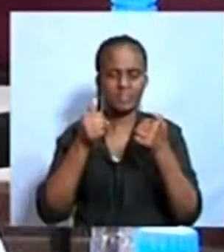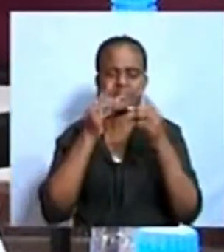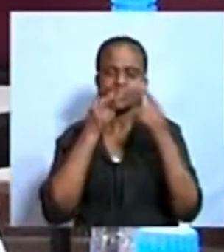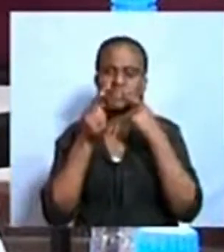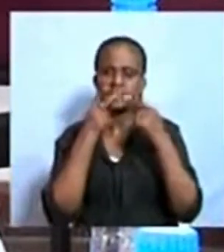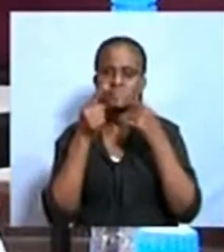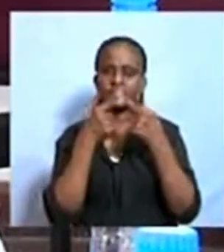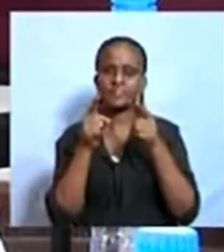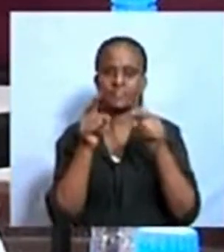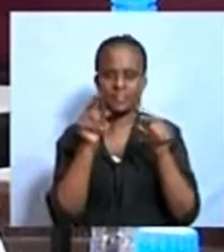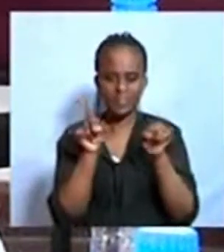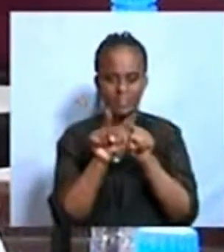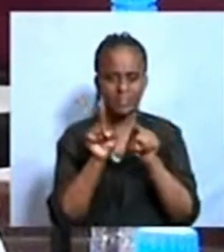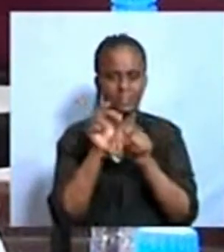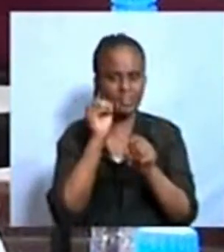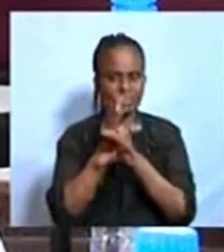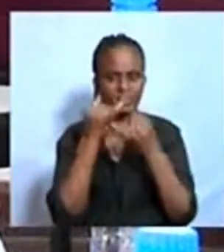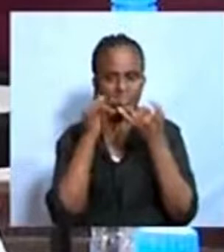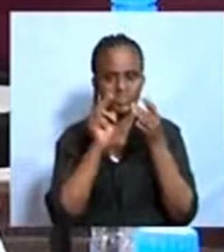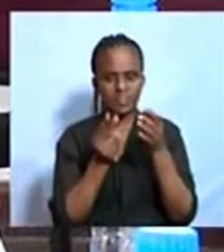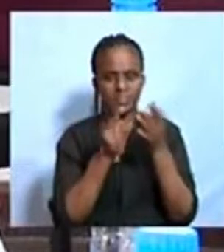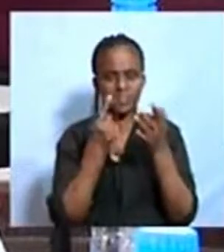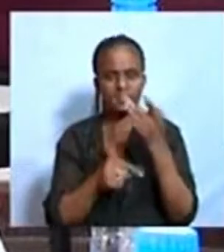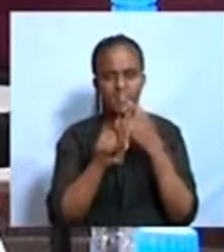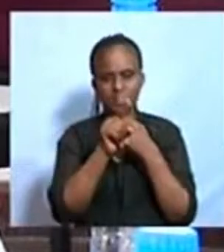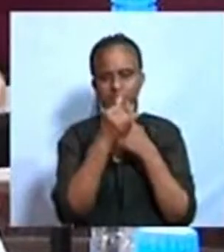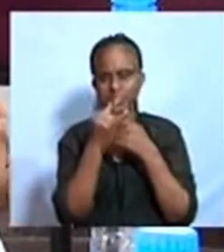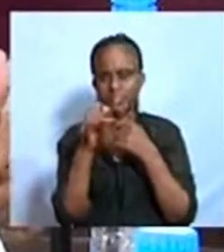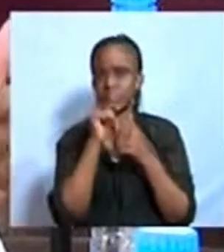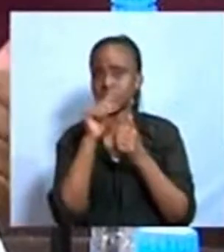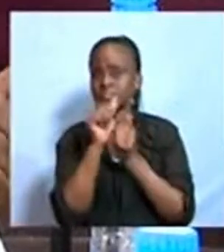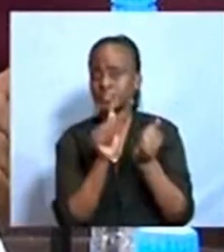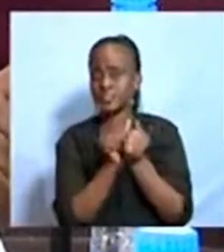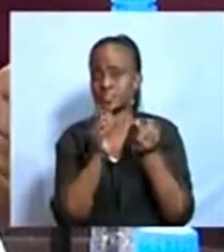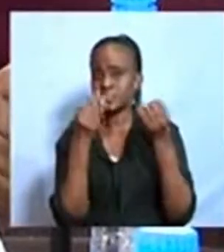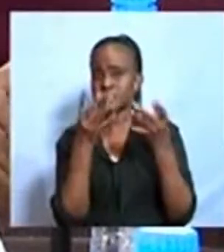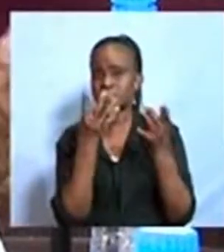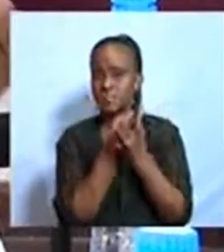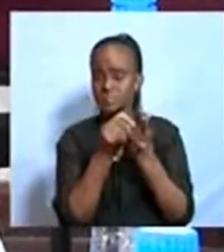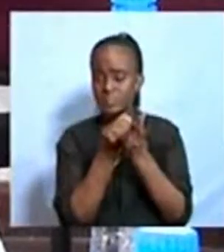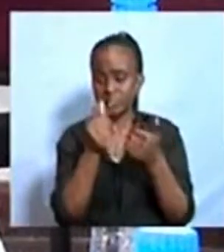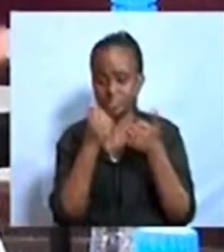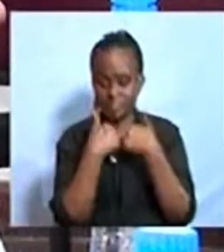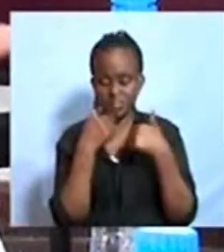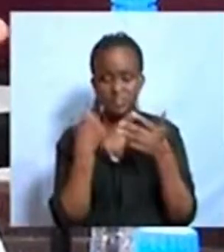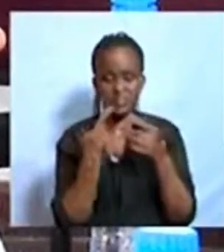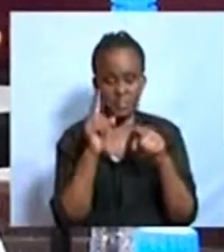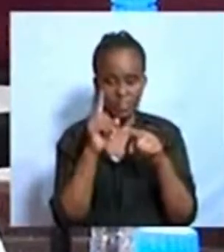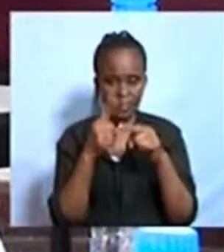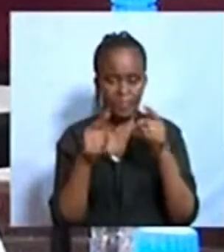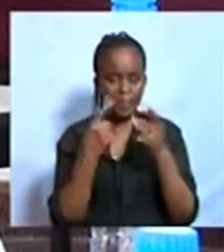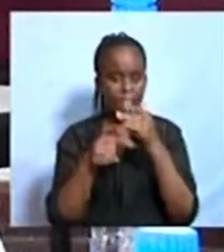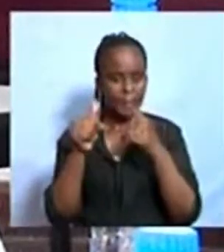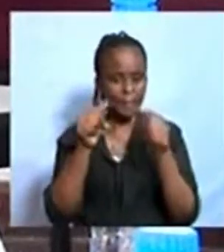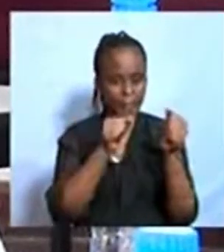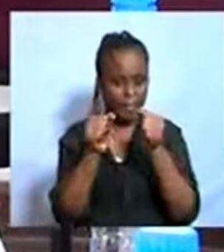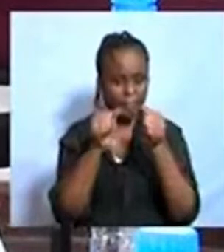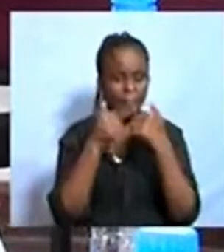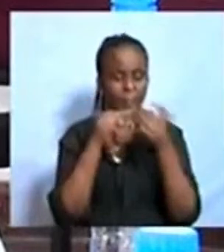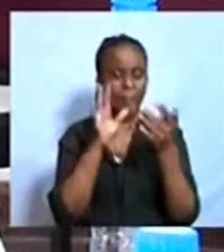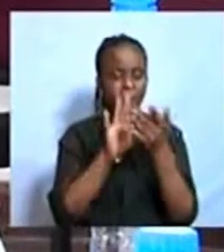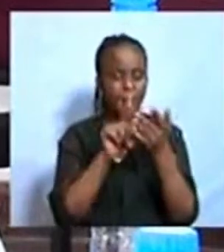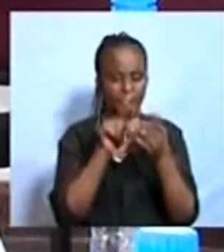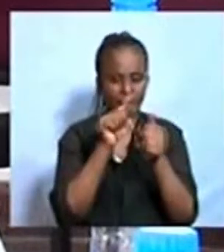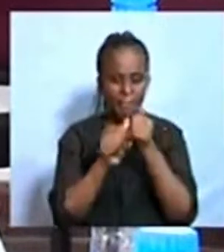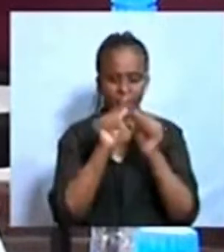different. And that already tells us that the issue is not about how much funds they have, but what type of a system do we have in place that